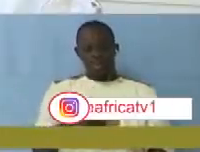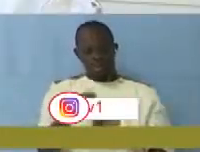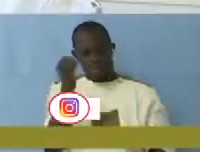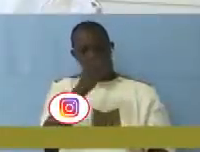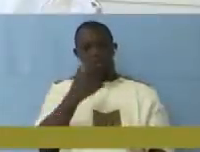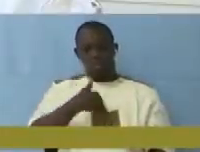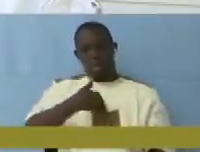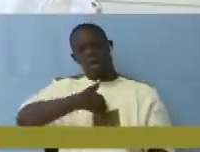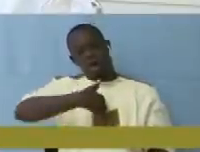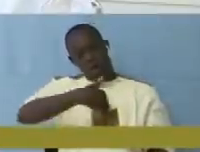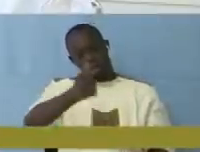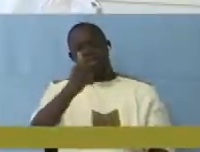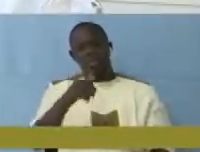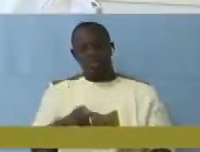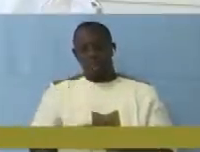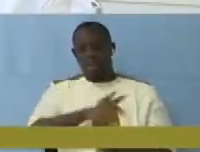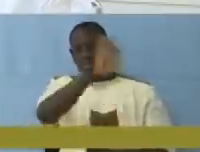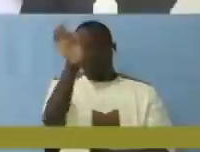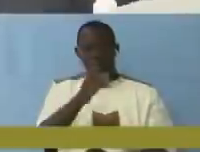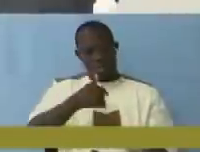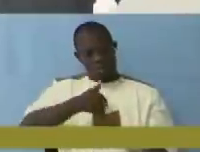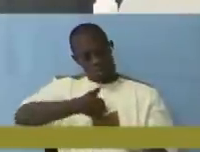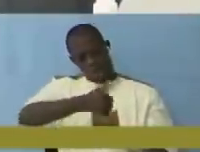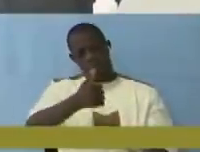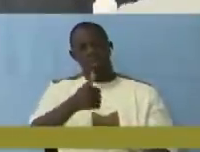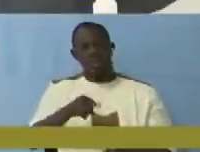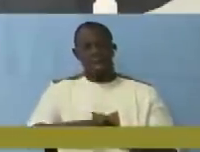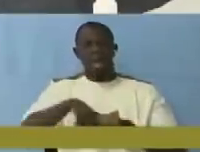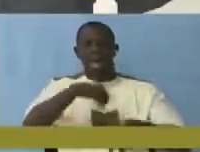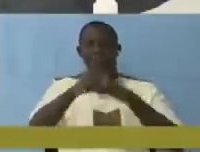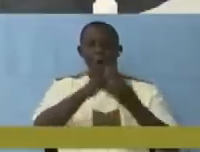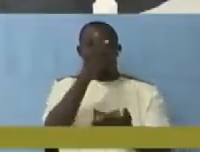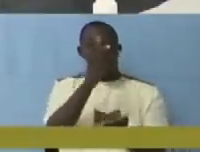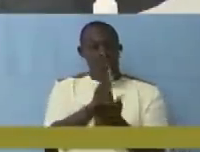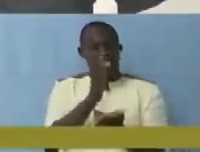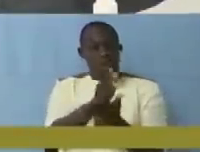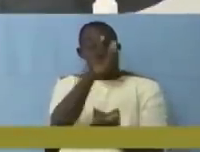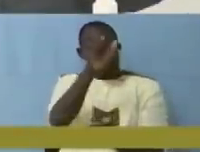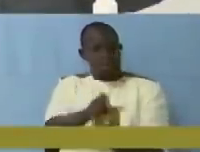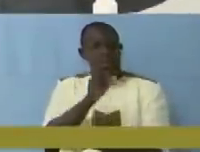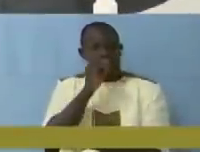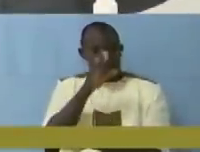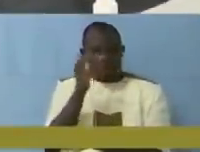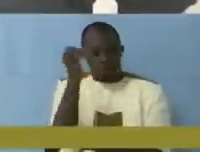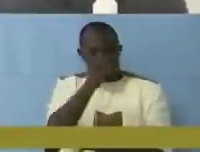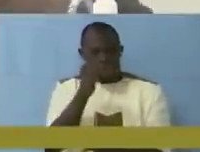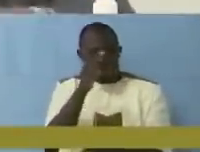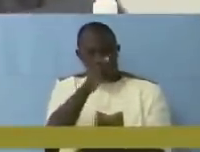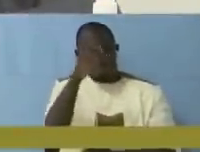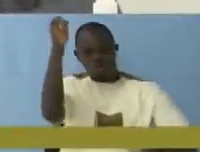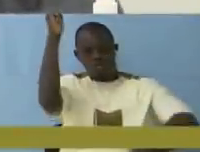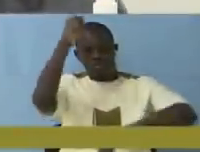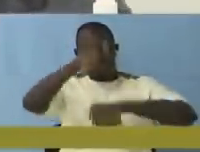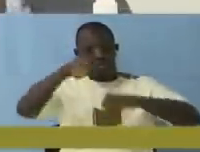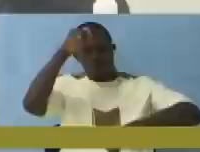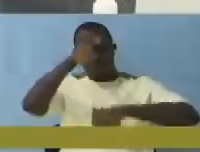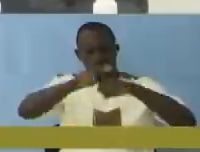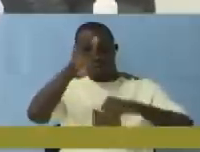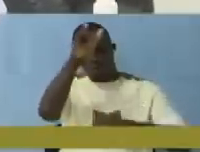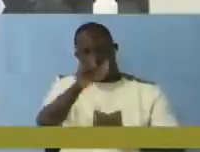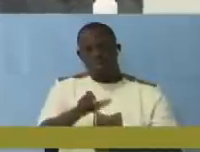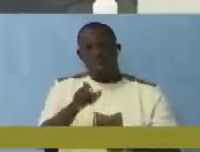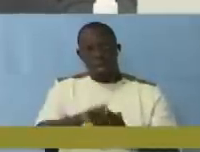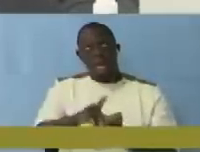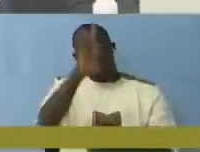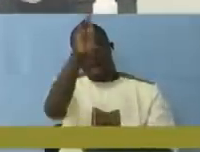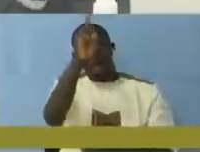I'm very honest in well, according to the witness, because you were a torturer. This is God knows and I